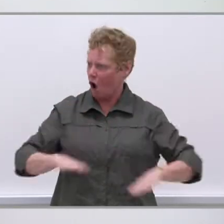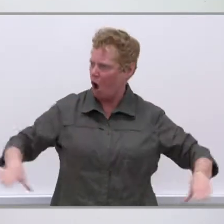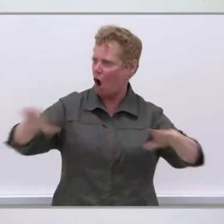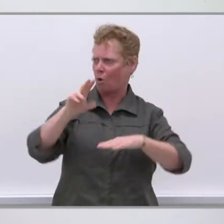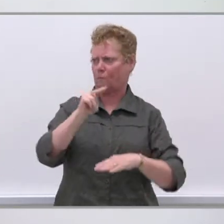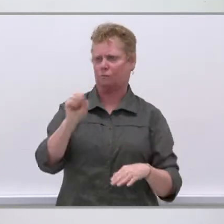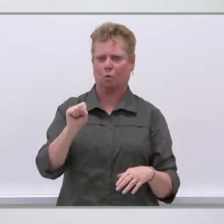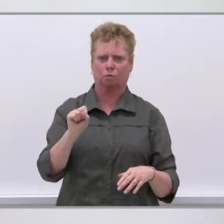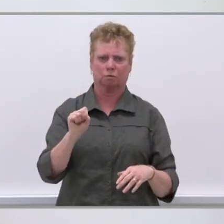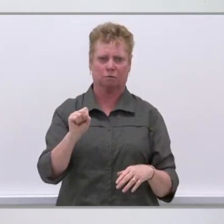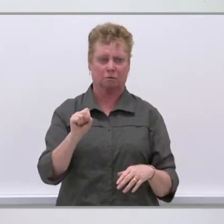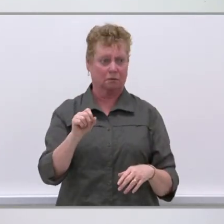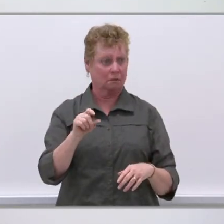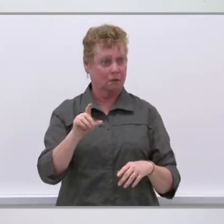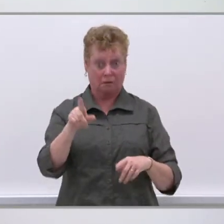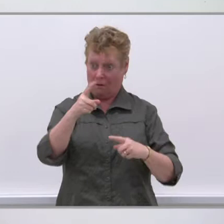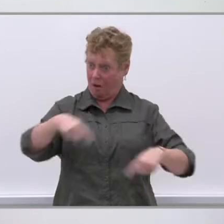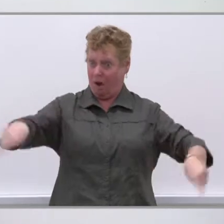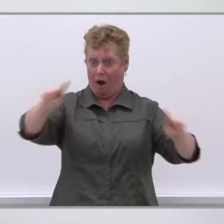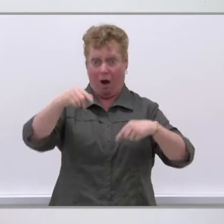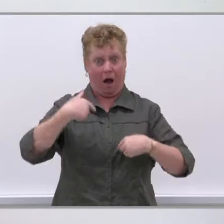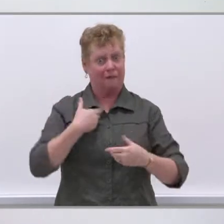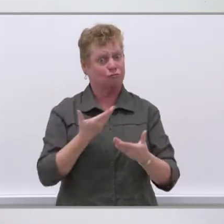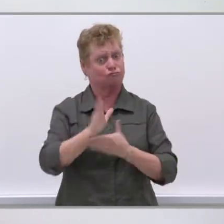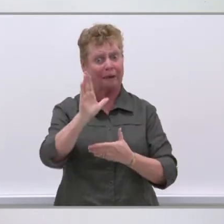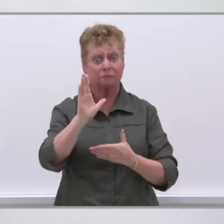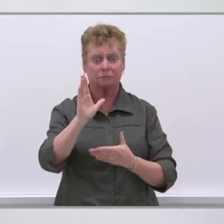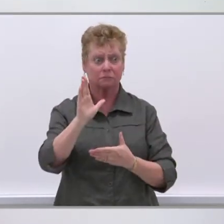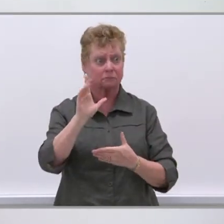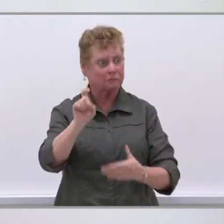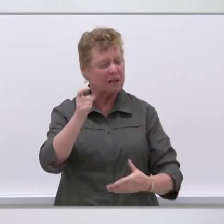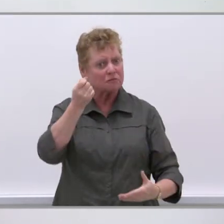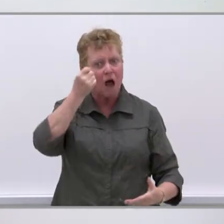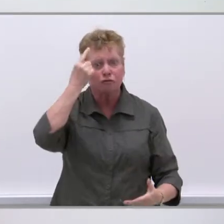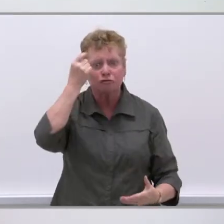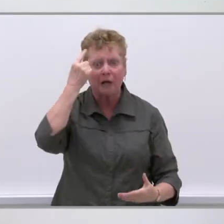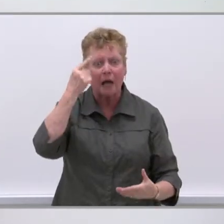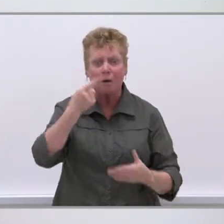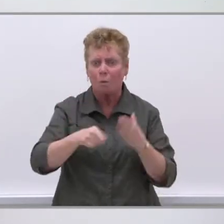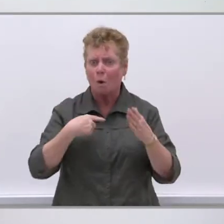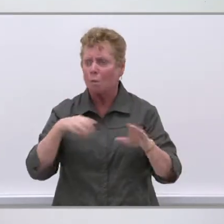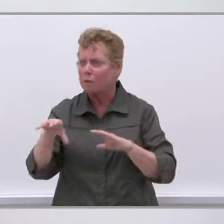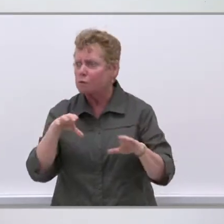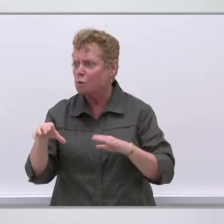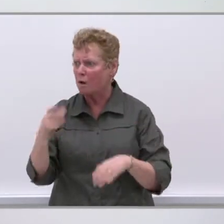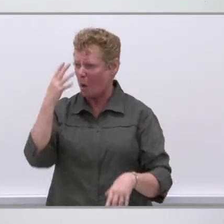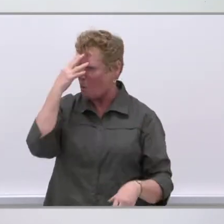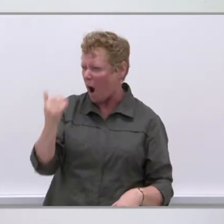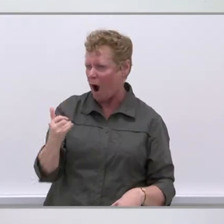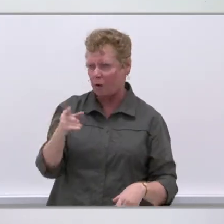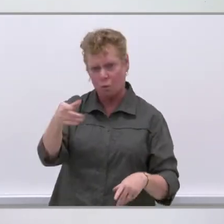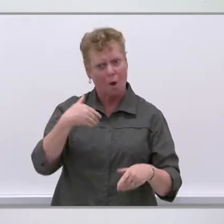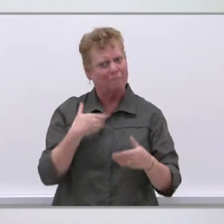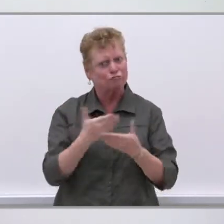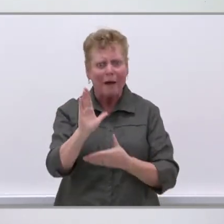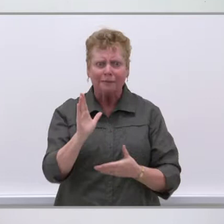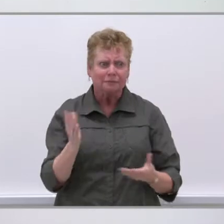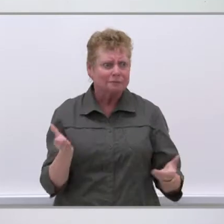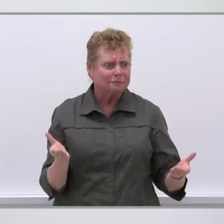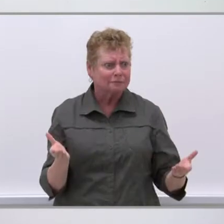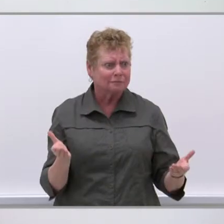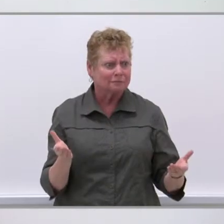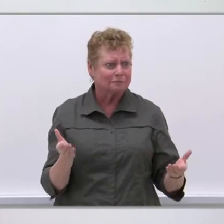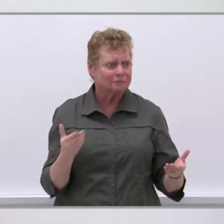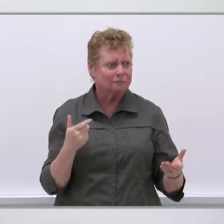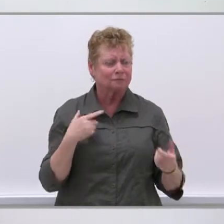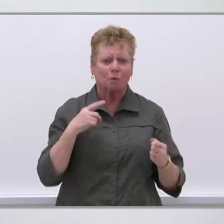Everyone has the right to understand what we are doing and why. We need